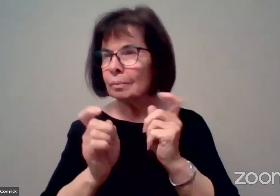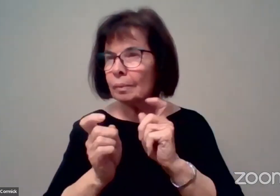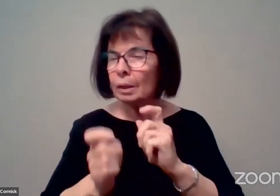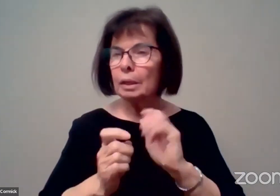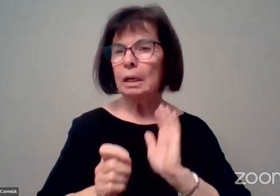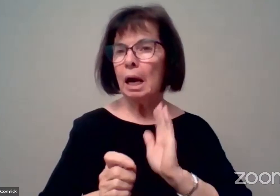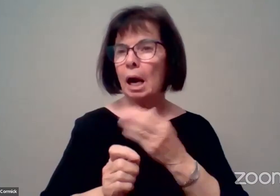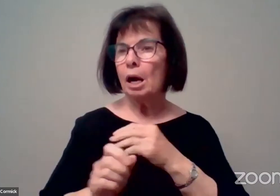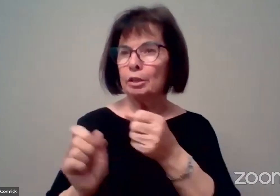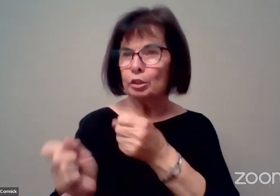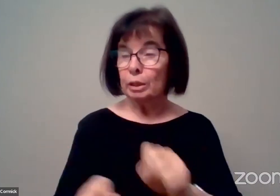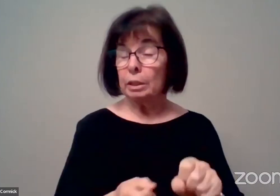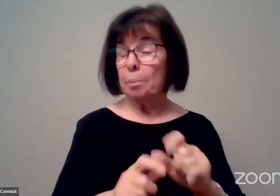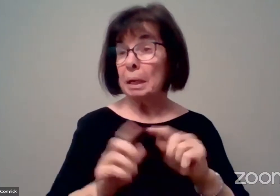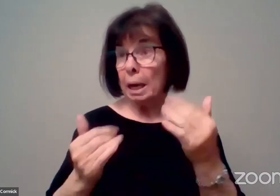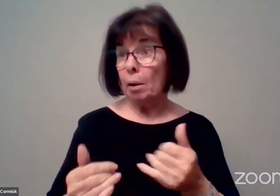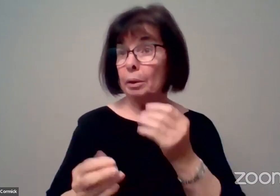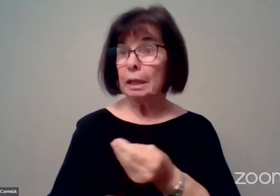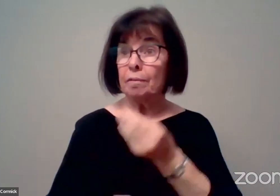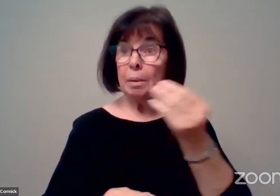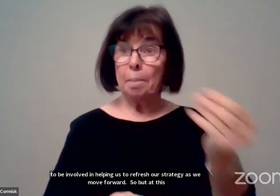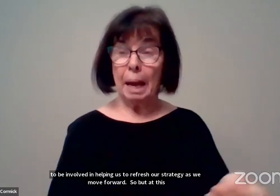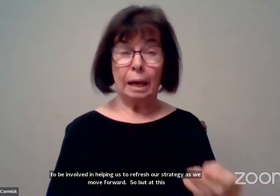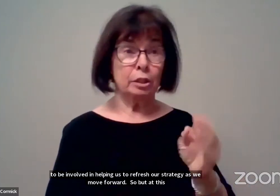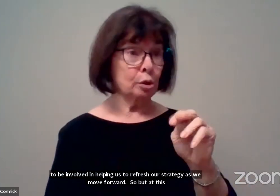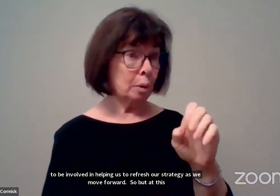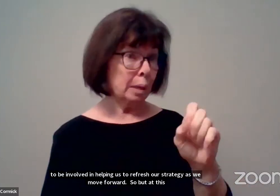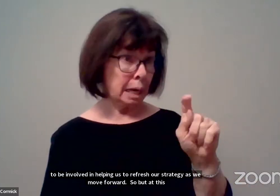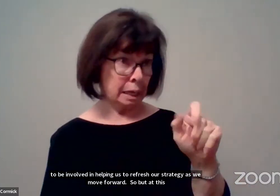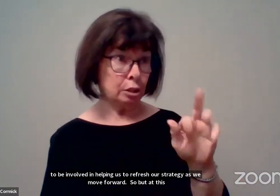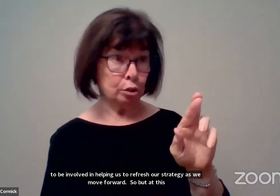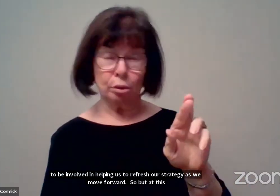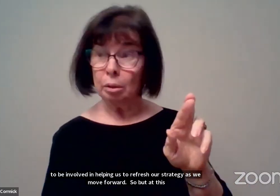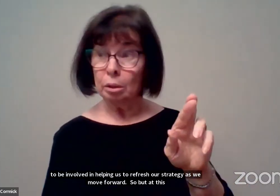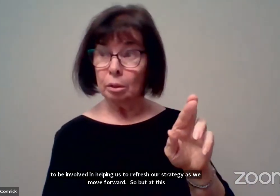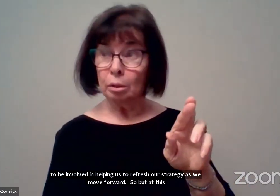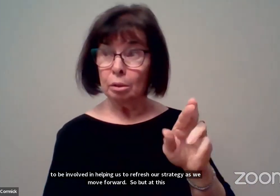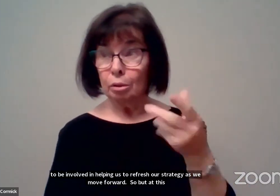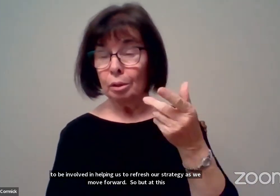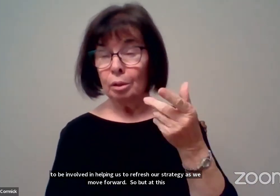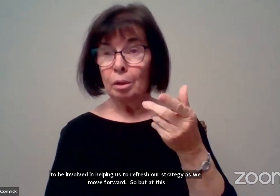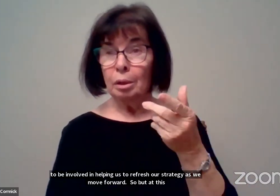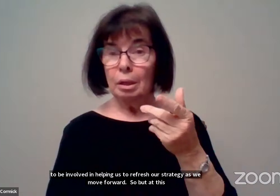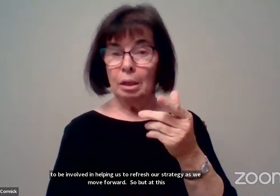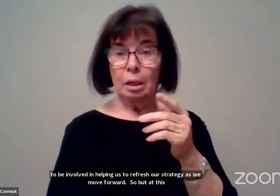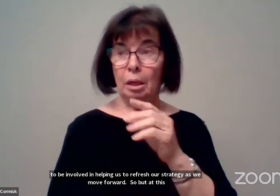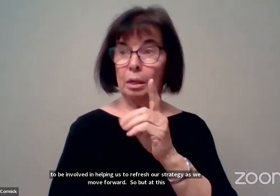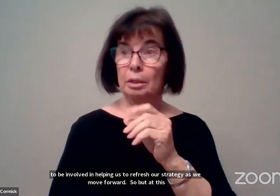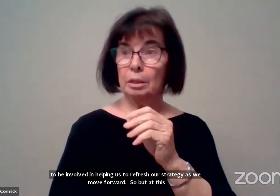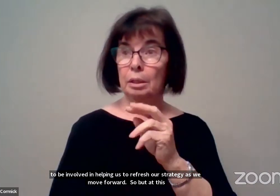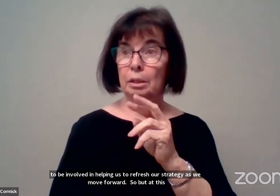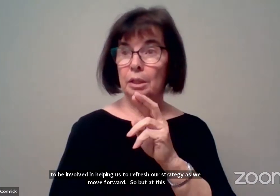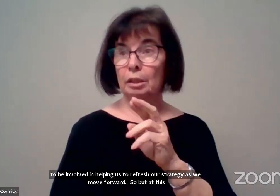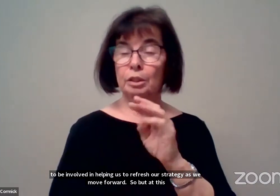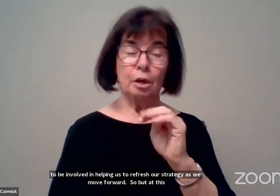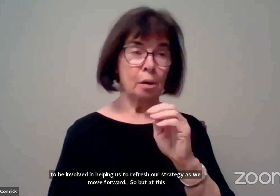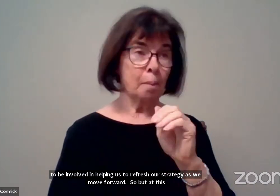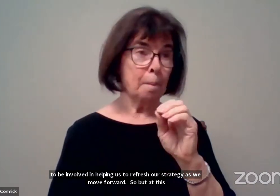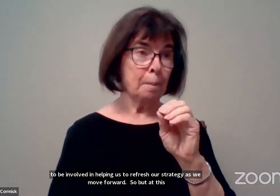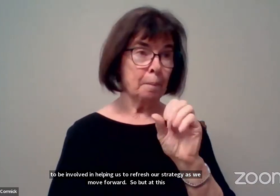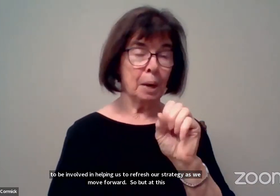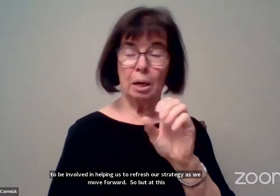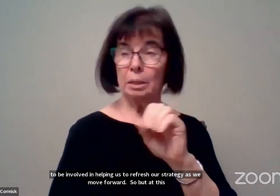this point, I'm going to turn it back over to, I think, Nestor, you're facilitating, but it's Dr. Moss and Donata